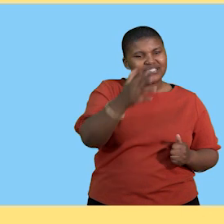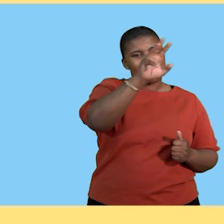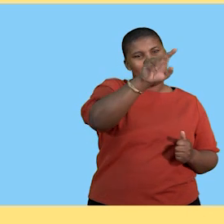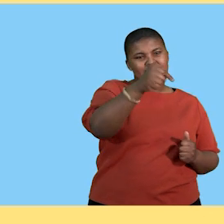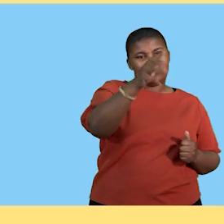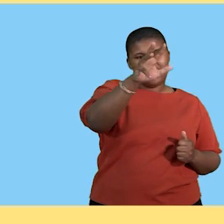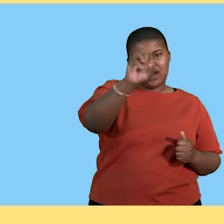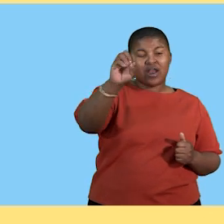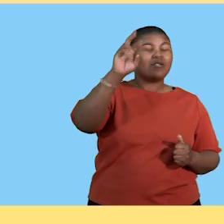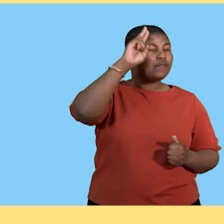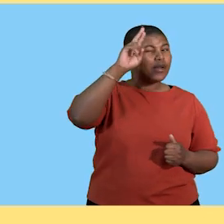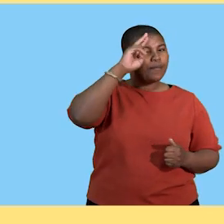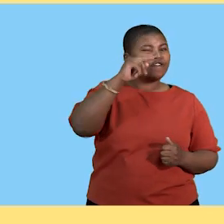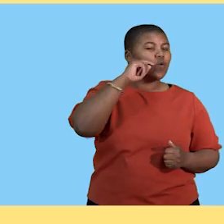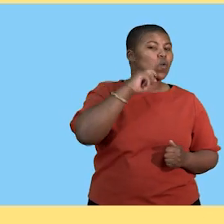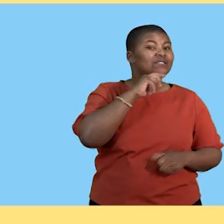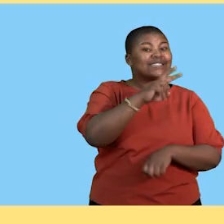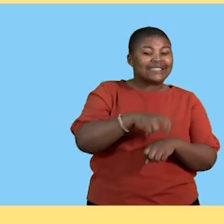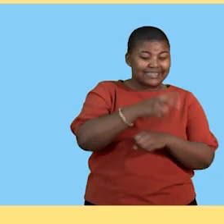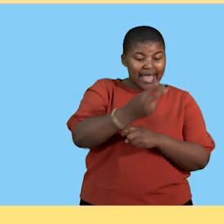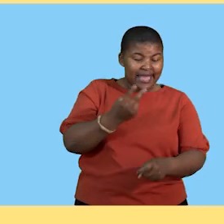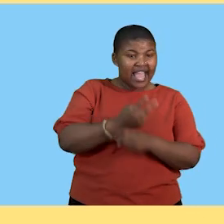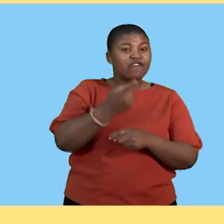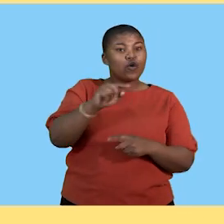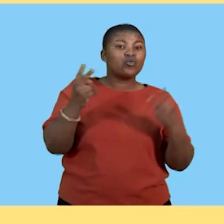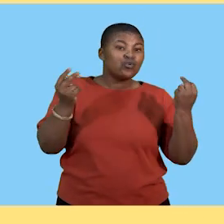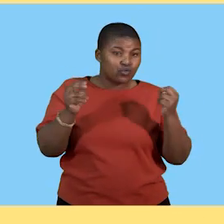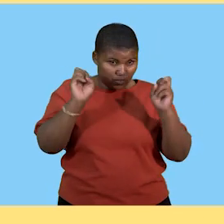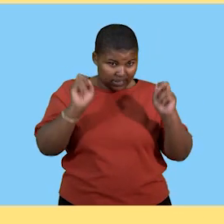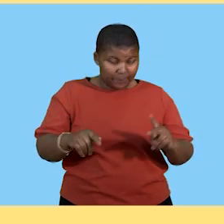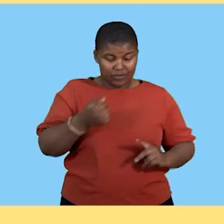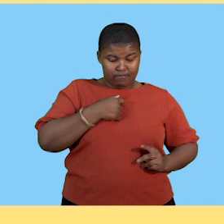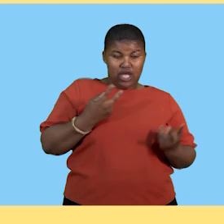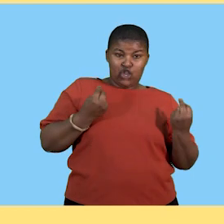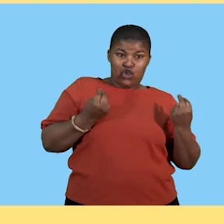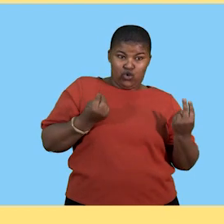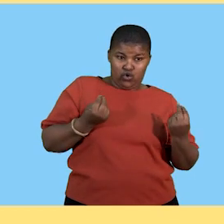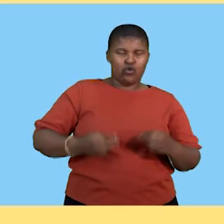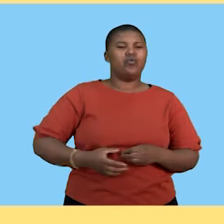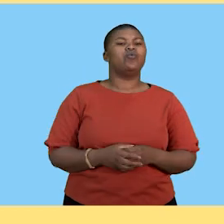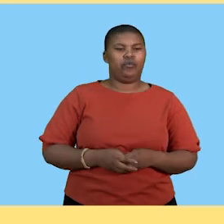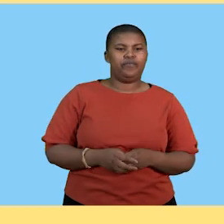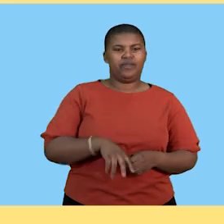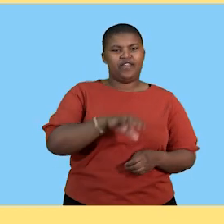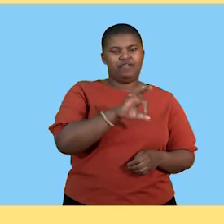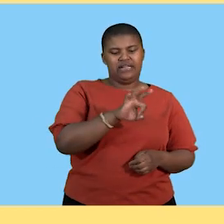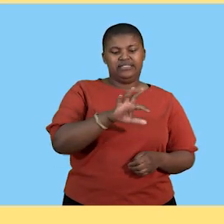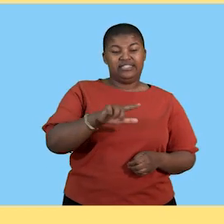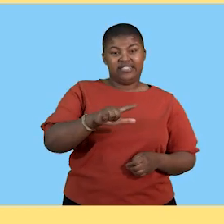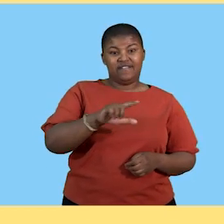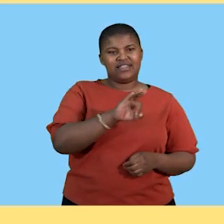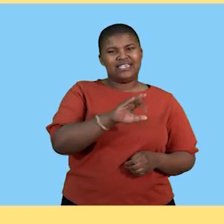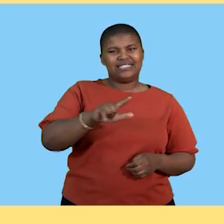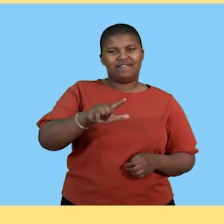9,900. But this is only for the old. I need depreciation for the new as well. So my new one is